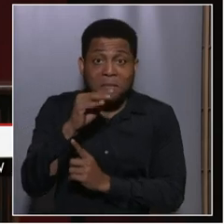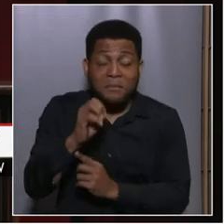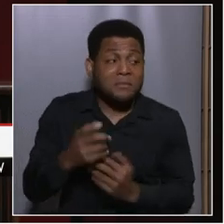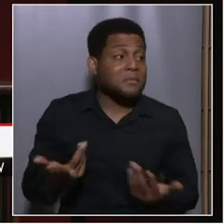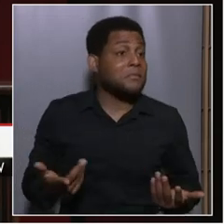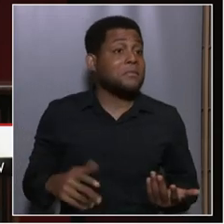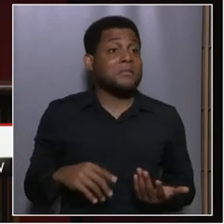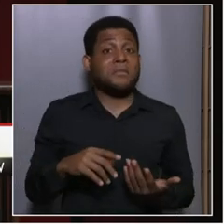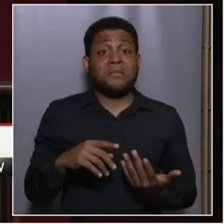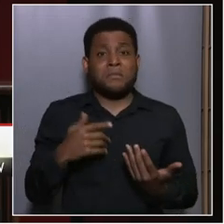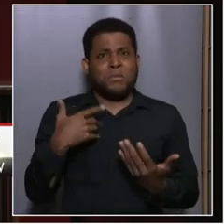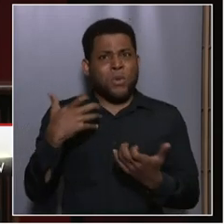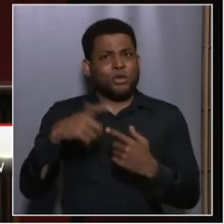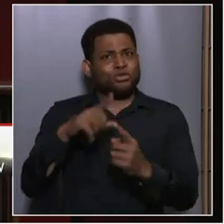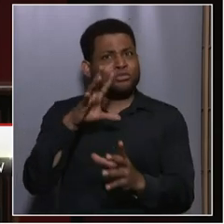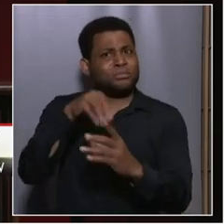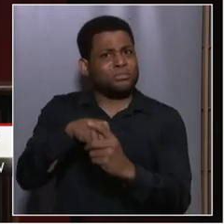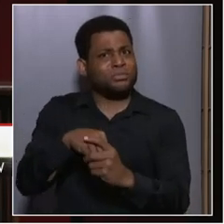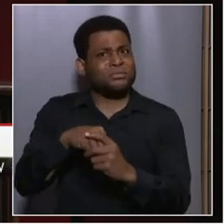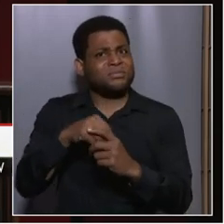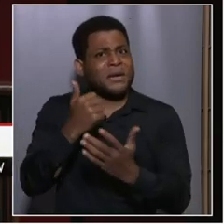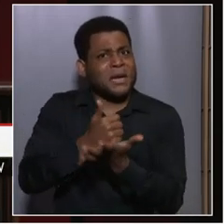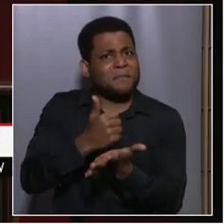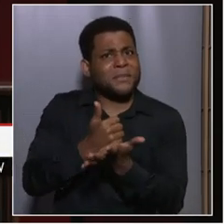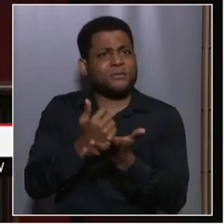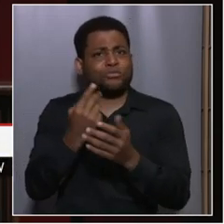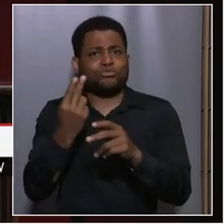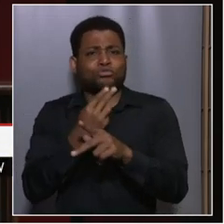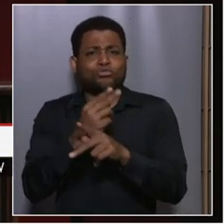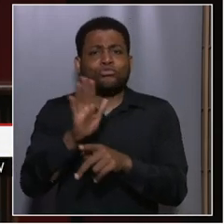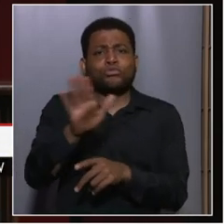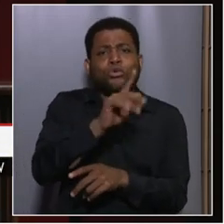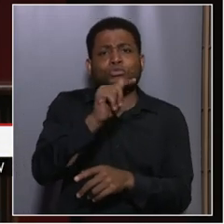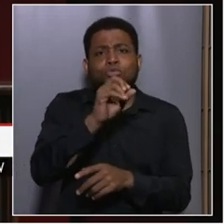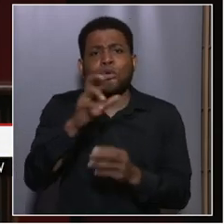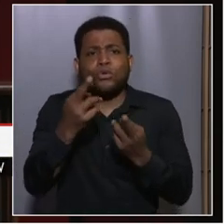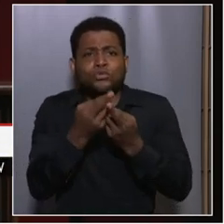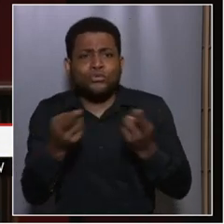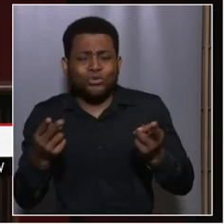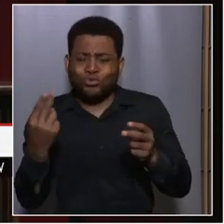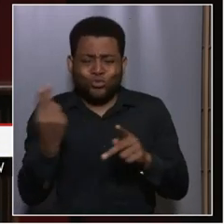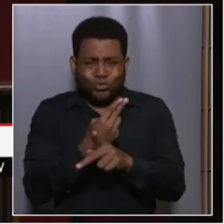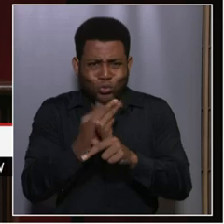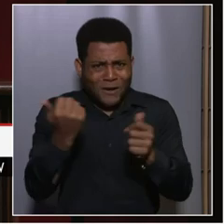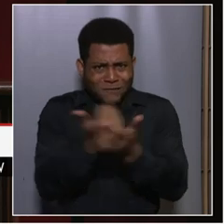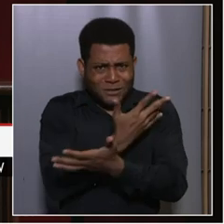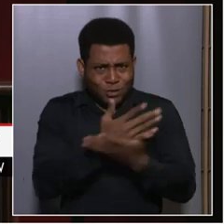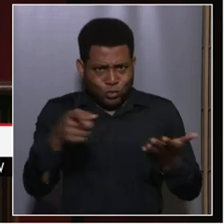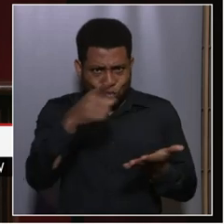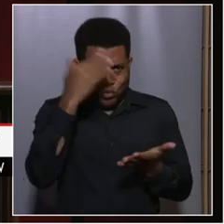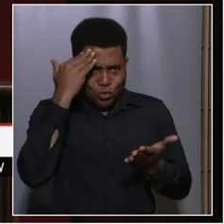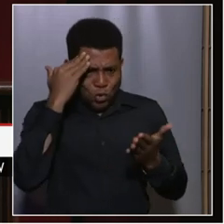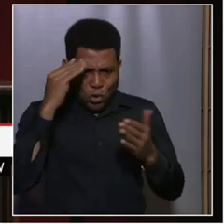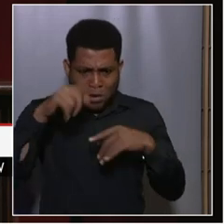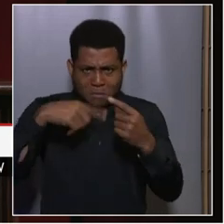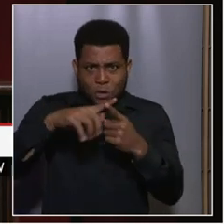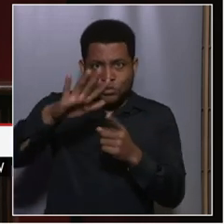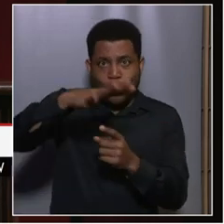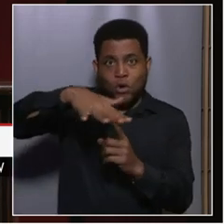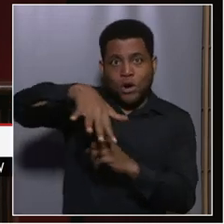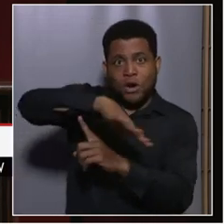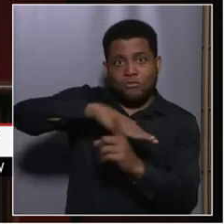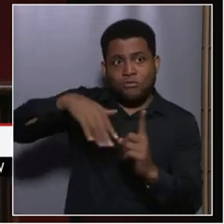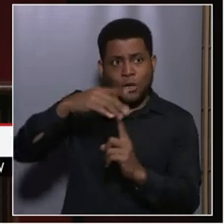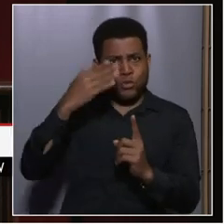to do is to use everything you know about your neighborhoods, everything you know about the people in neighborhoods